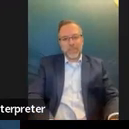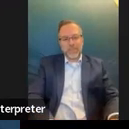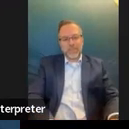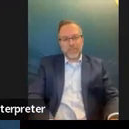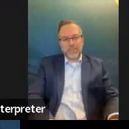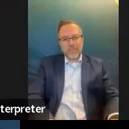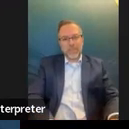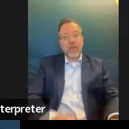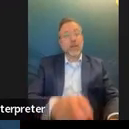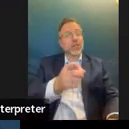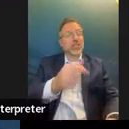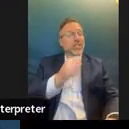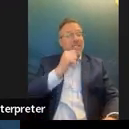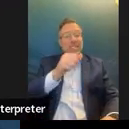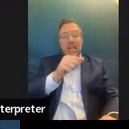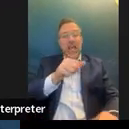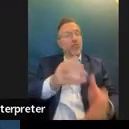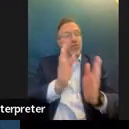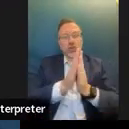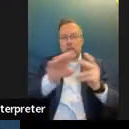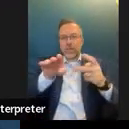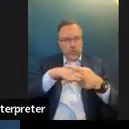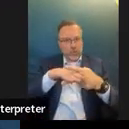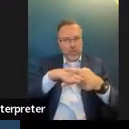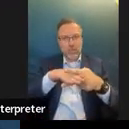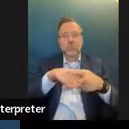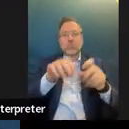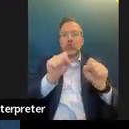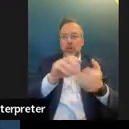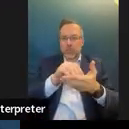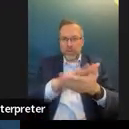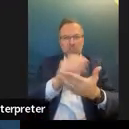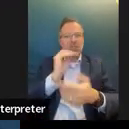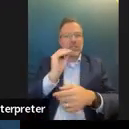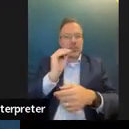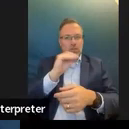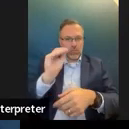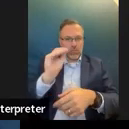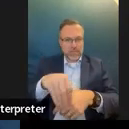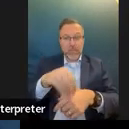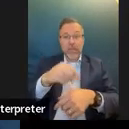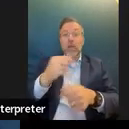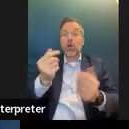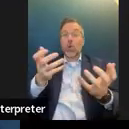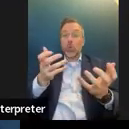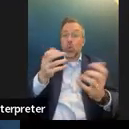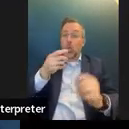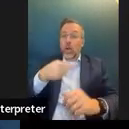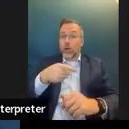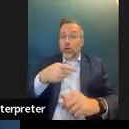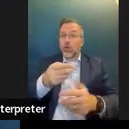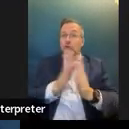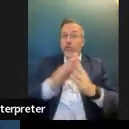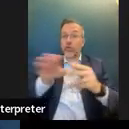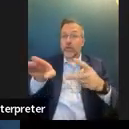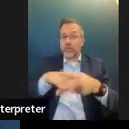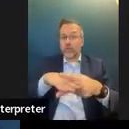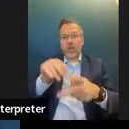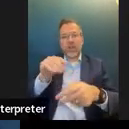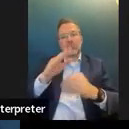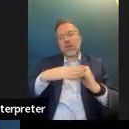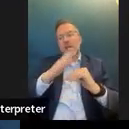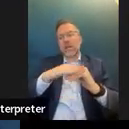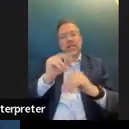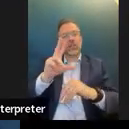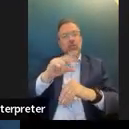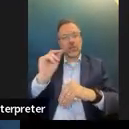request breaks. Perfectly fine, 0%. We want Helen to independently request a break in 30% of